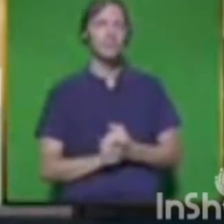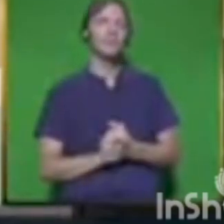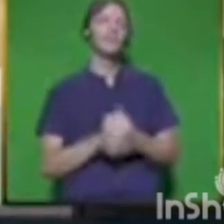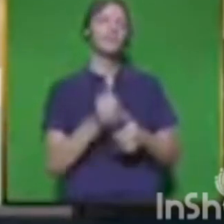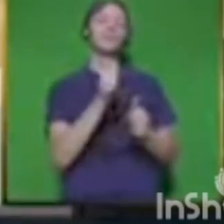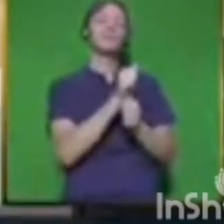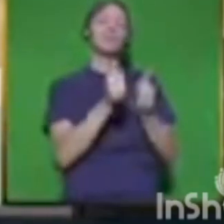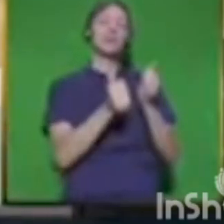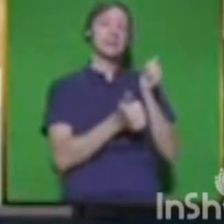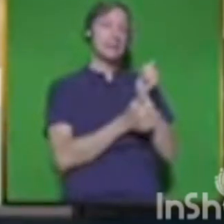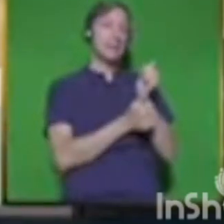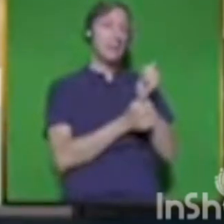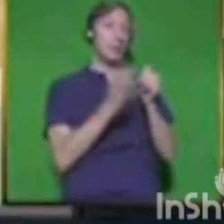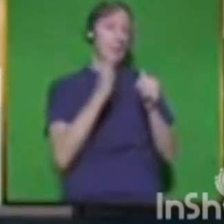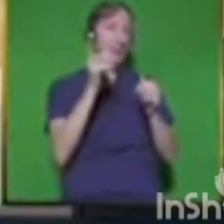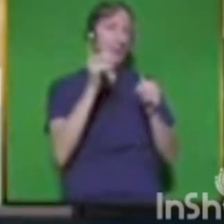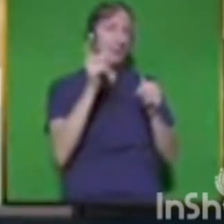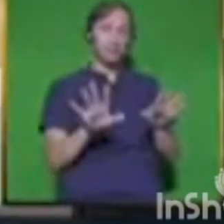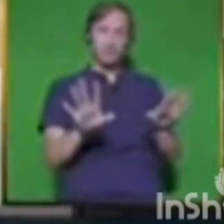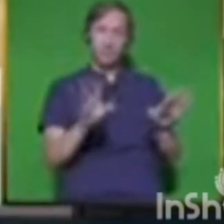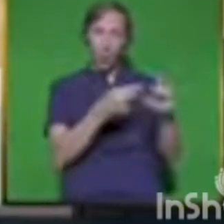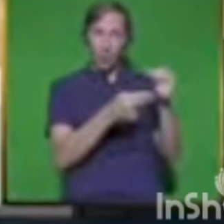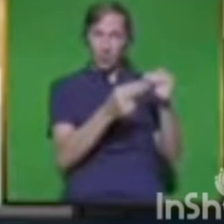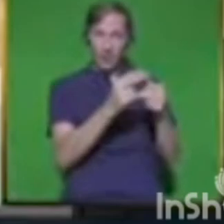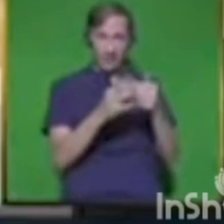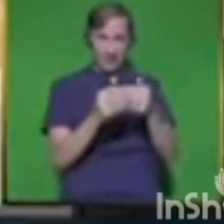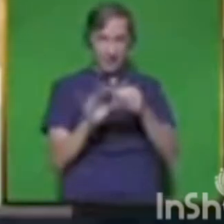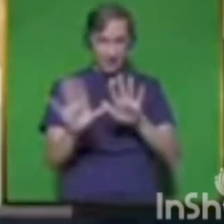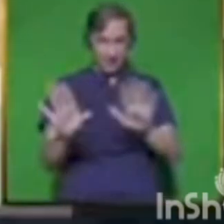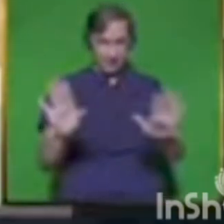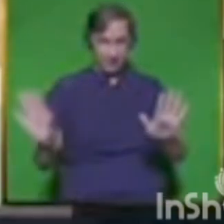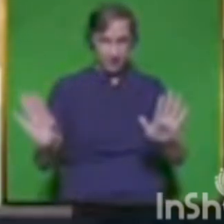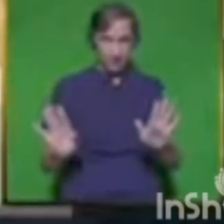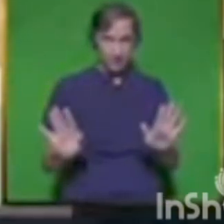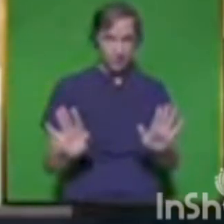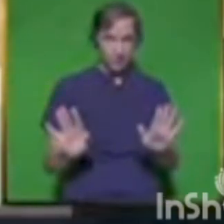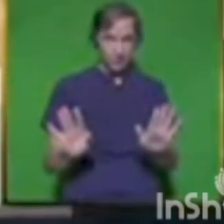Deputy Speaker. Order, members.